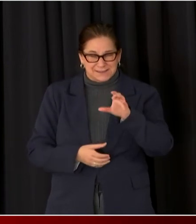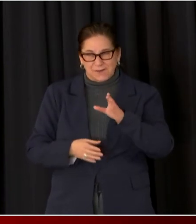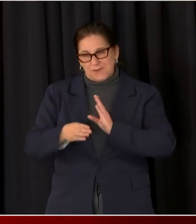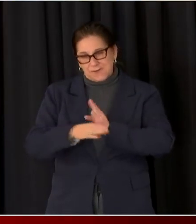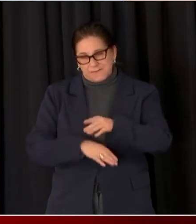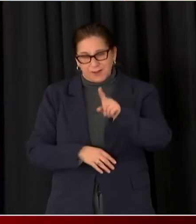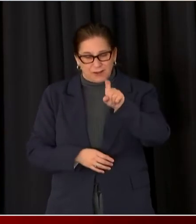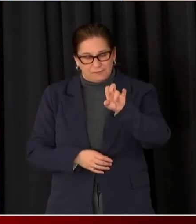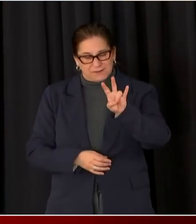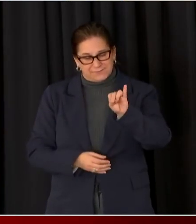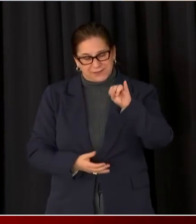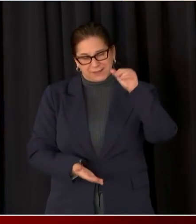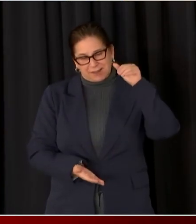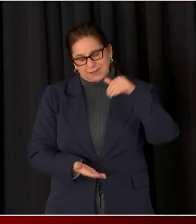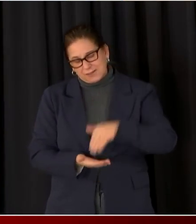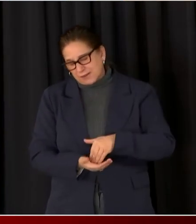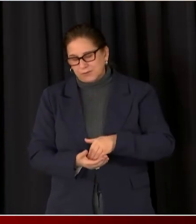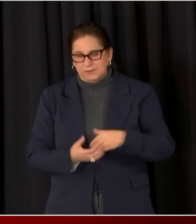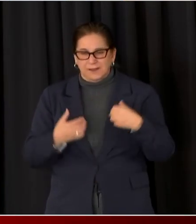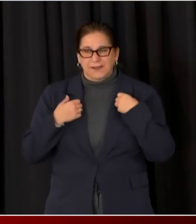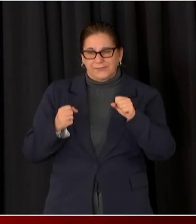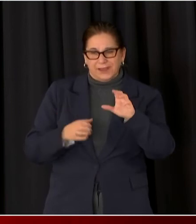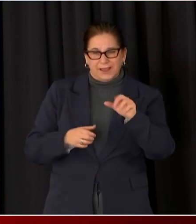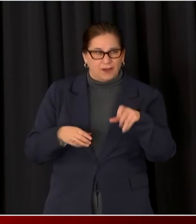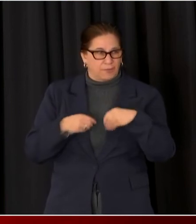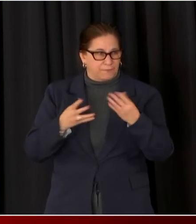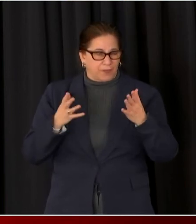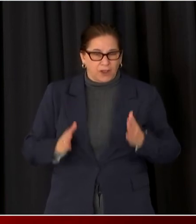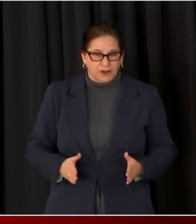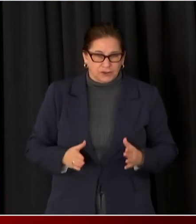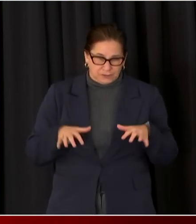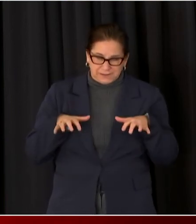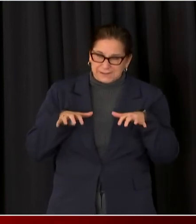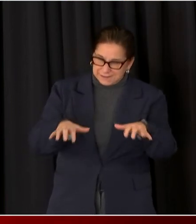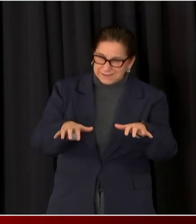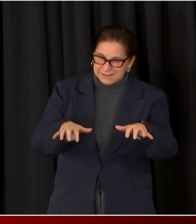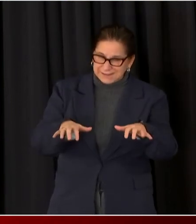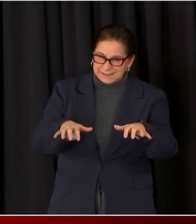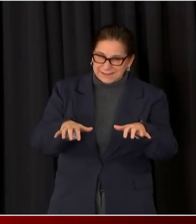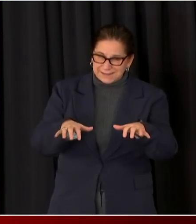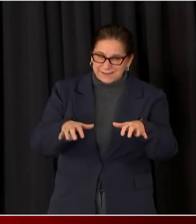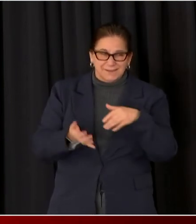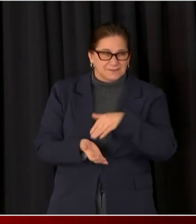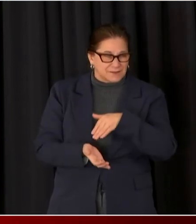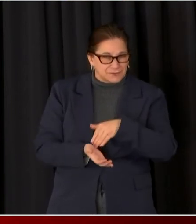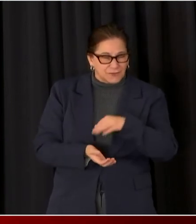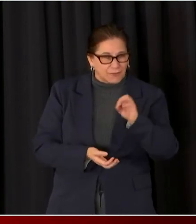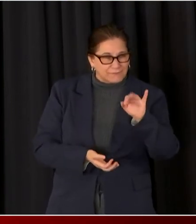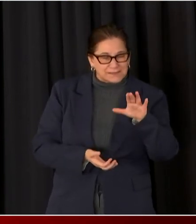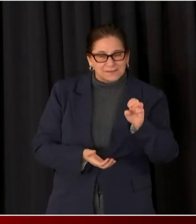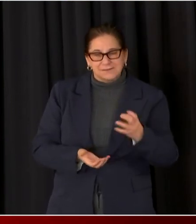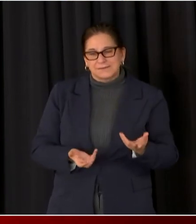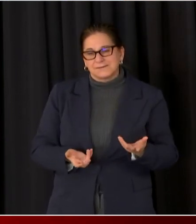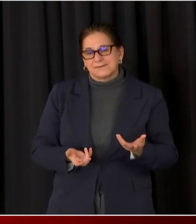vaccinators. So that includes doctors' offices who are working with these individuals who meet this criteria.